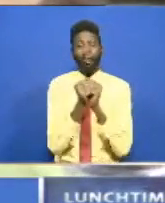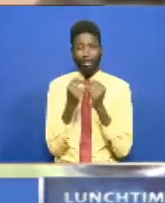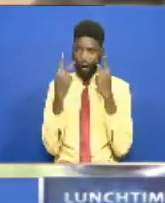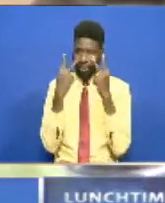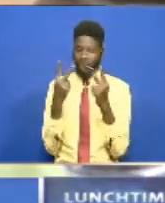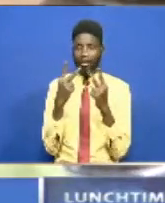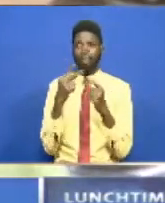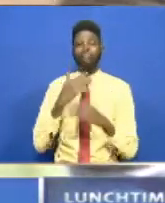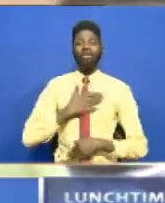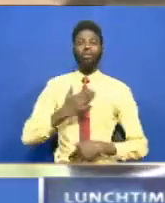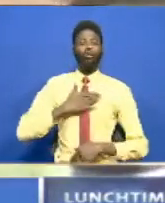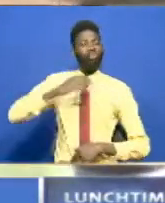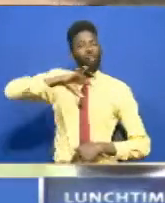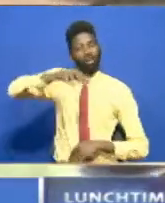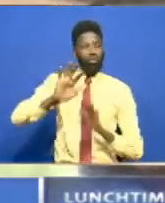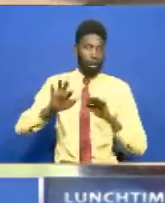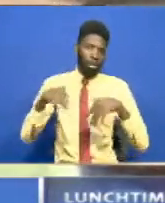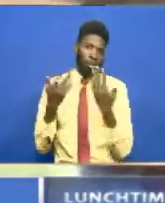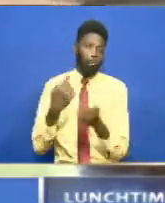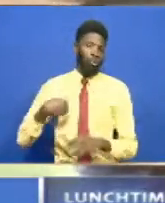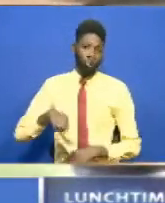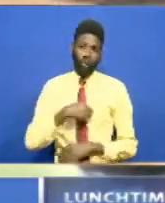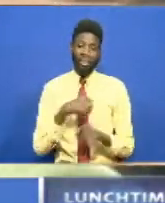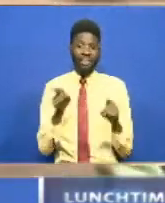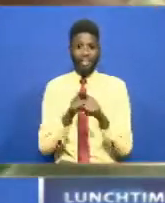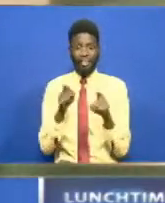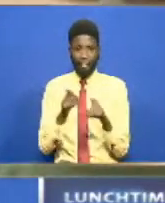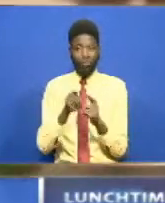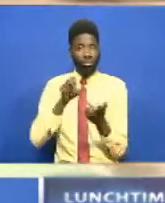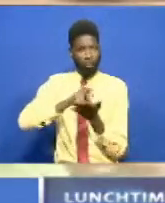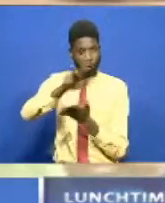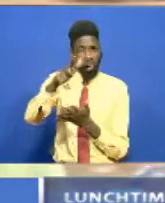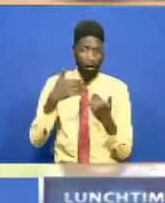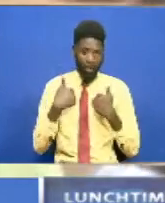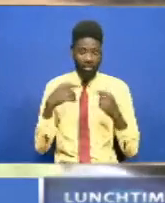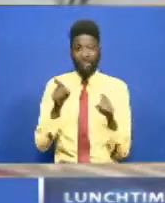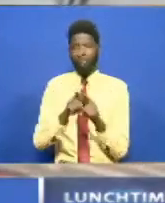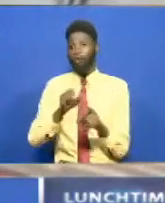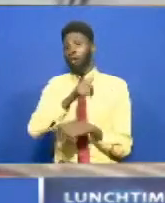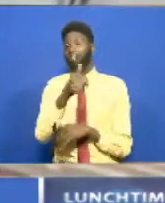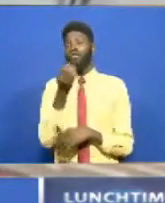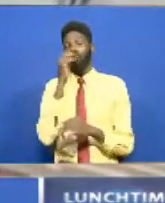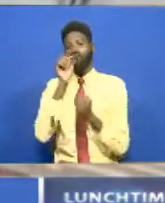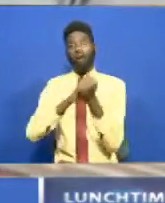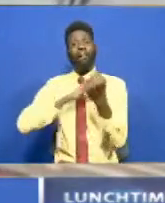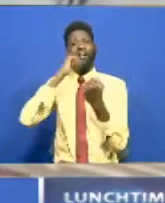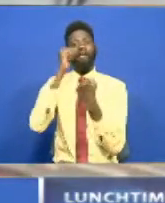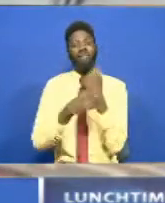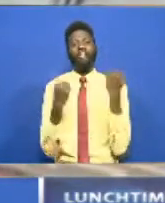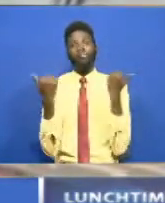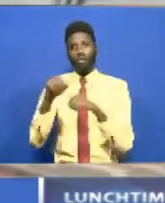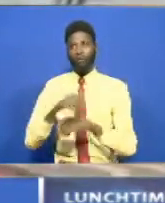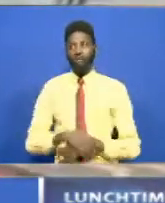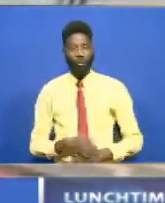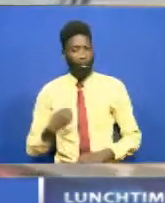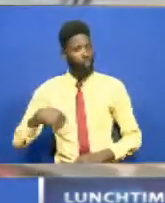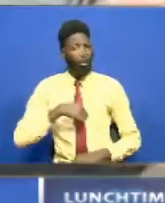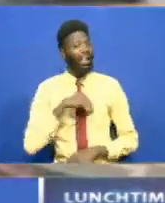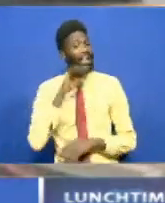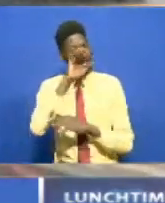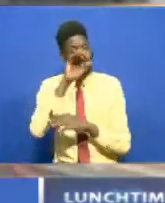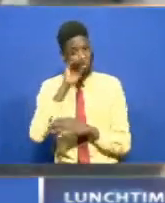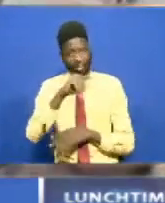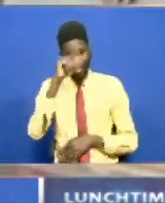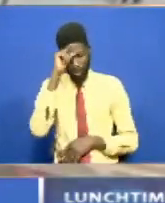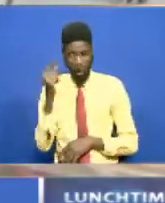Kwa sababu saa hii tumeangamizwa na hiyo locust na kuna chakula hazijai harvestiwa. Sasa tunaomba serikali tafadhali ikuje na ile mafifaa